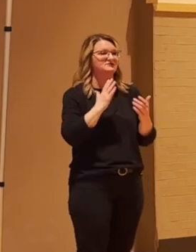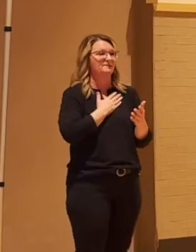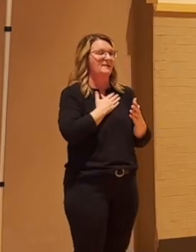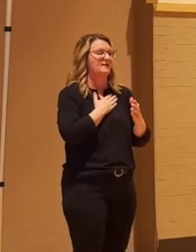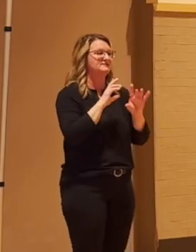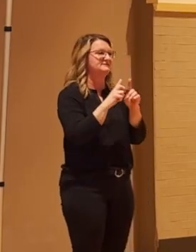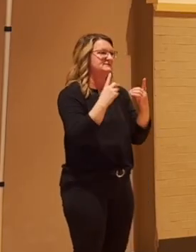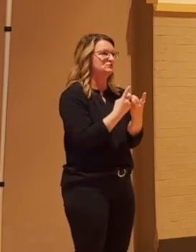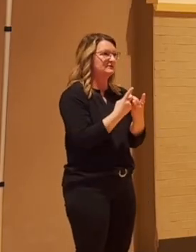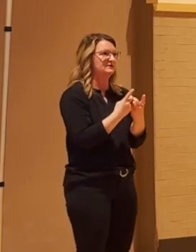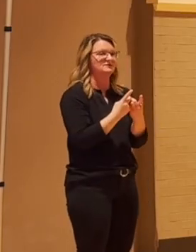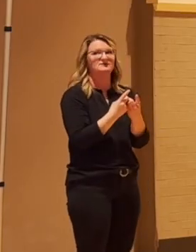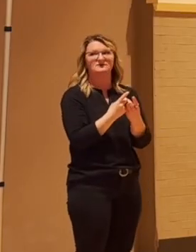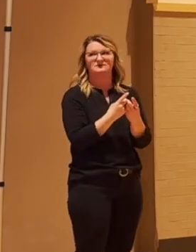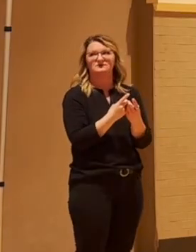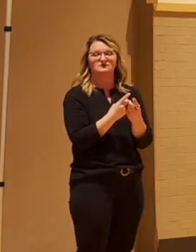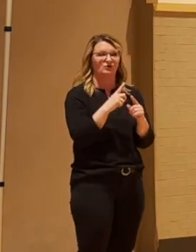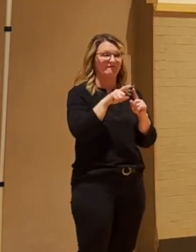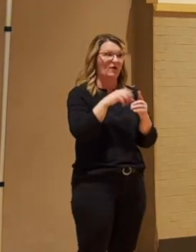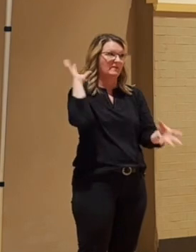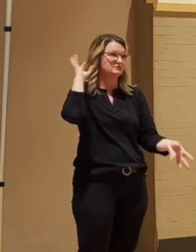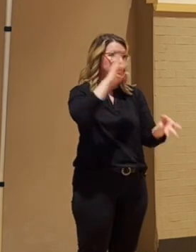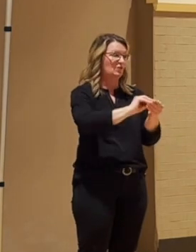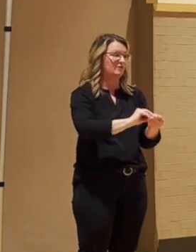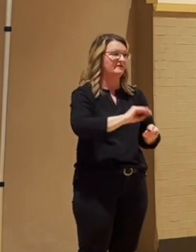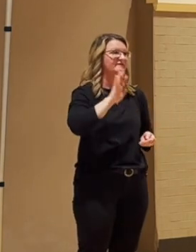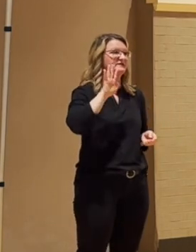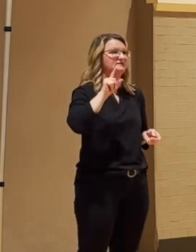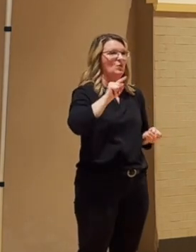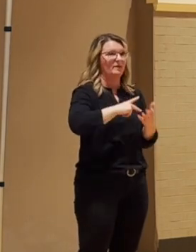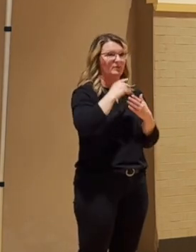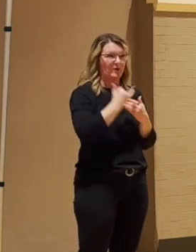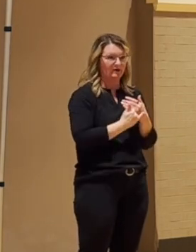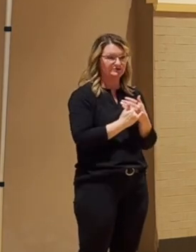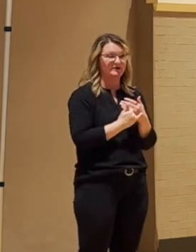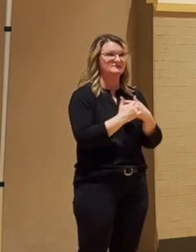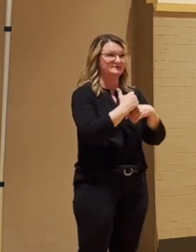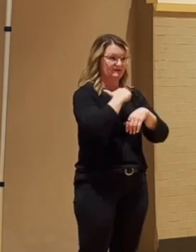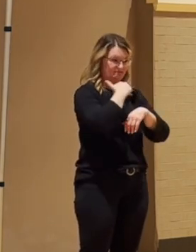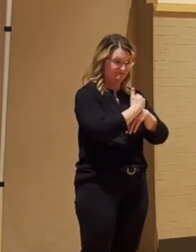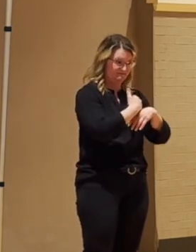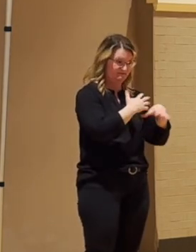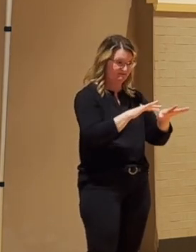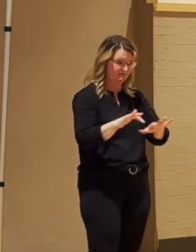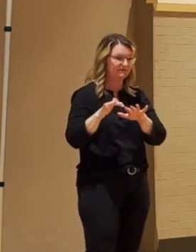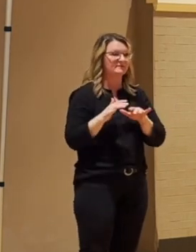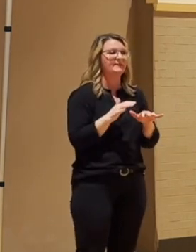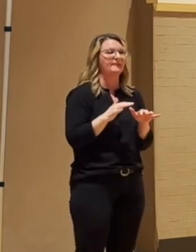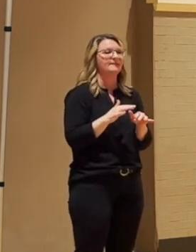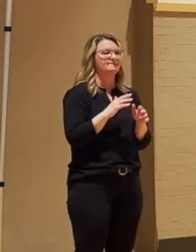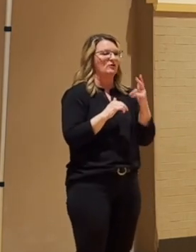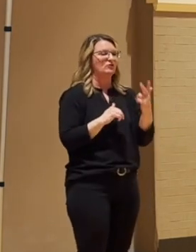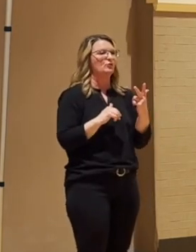district? So out of the 51 projects being implemented across the city, there are